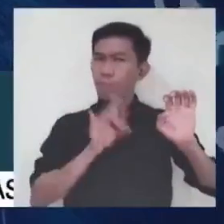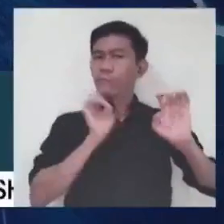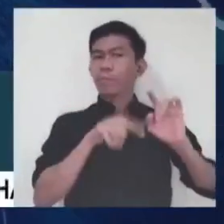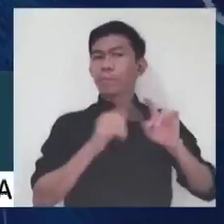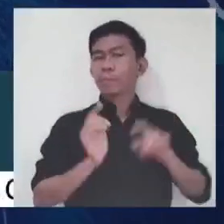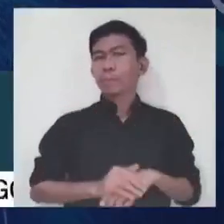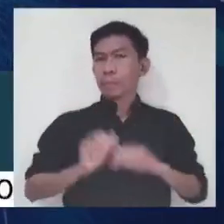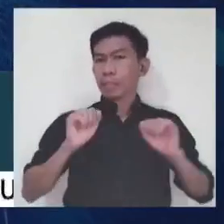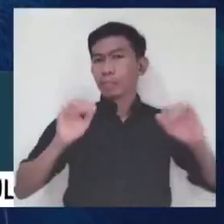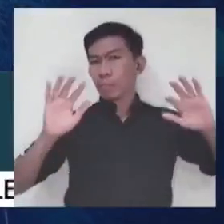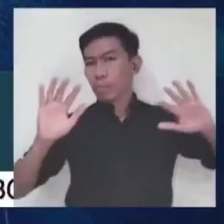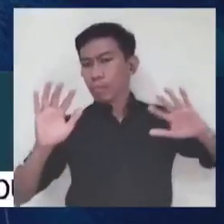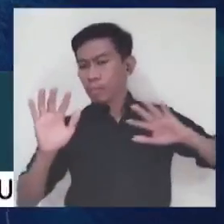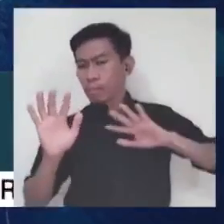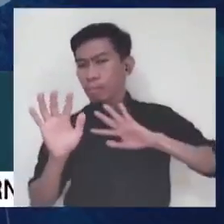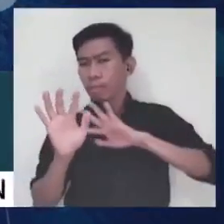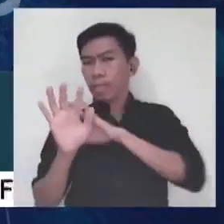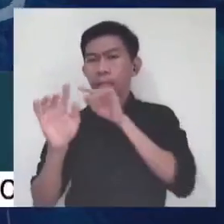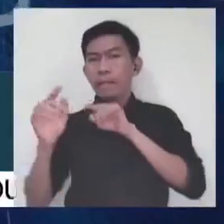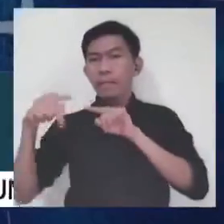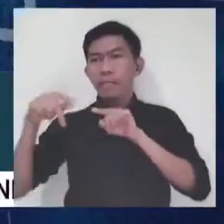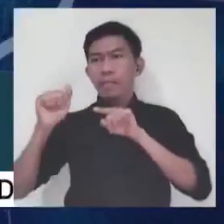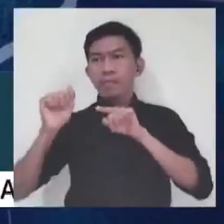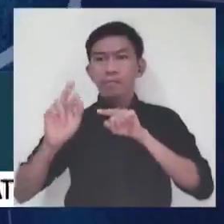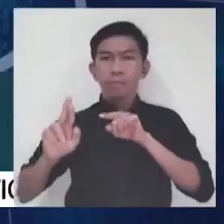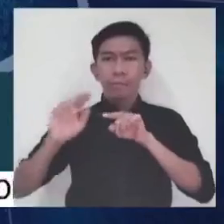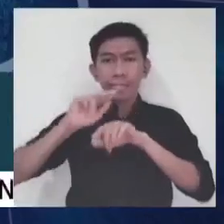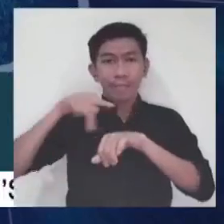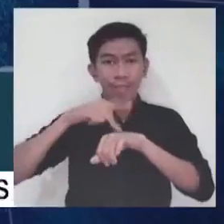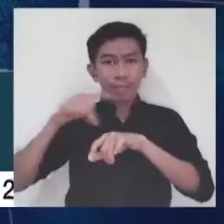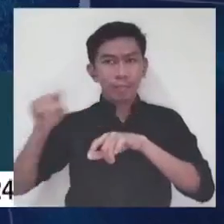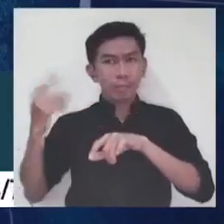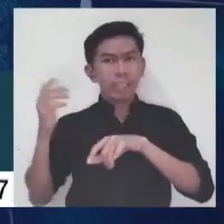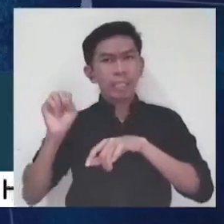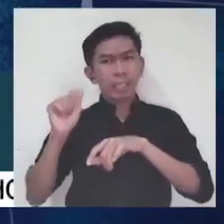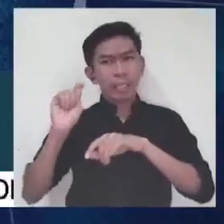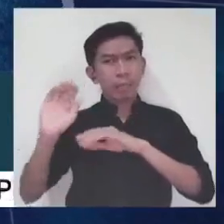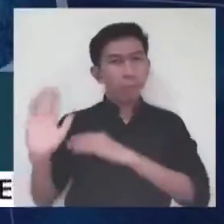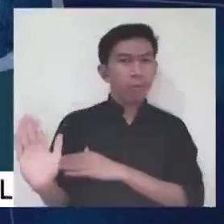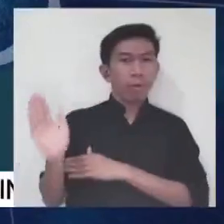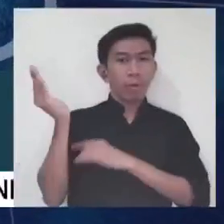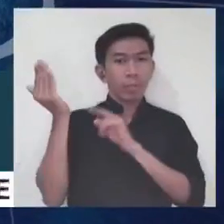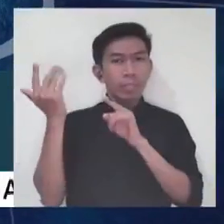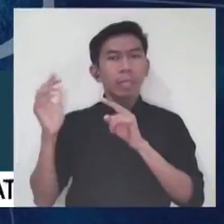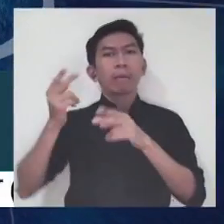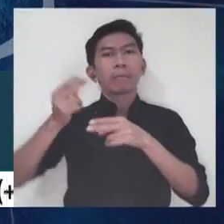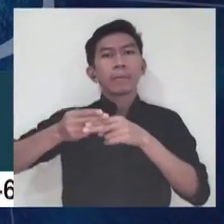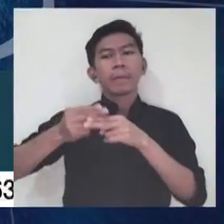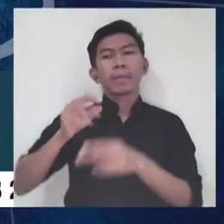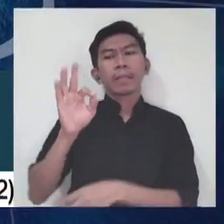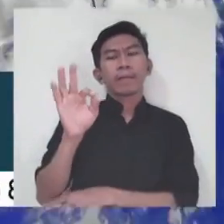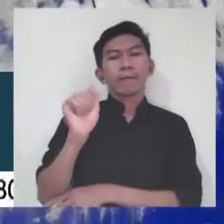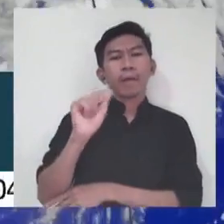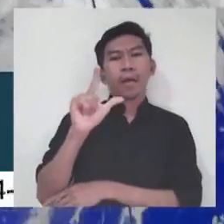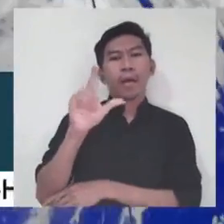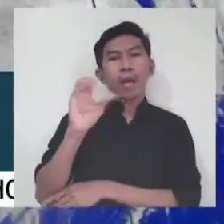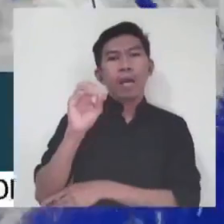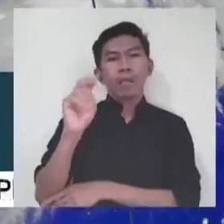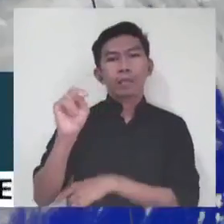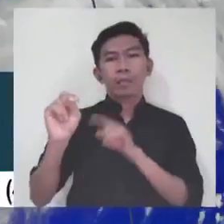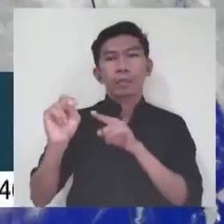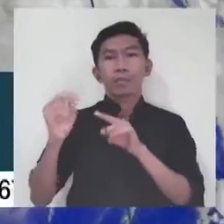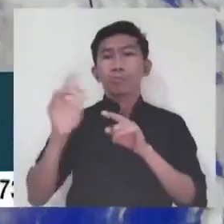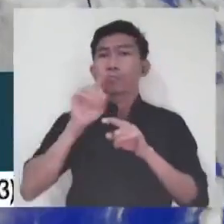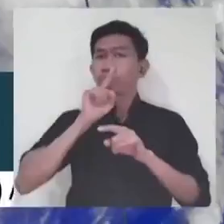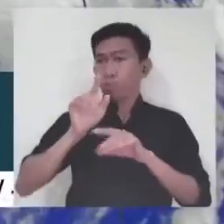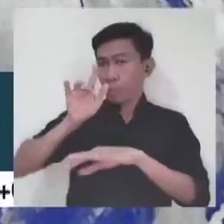a typhoon strength late Saturday or Sunday morning and will be named Falcon. It will neither approach nor hit the country but will